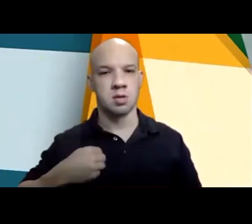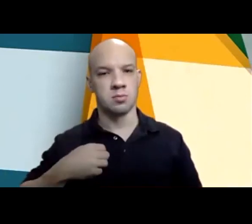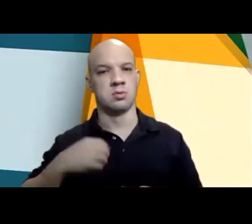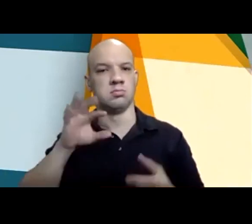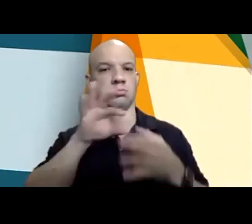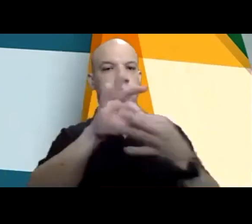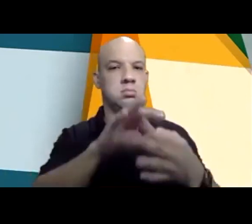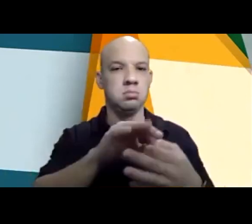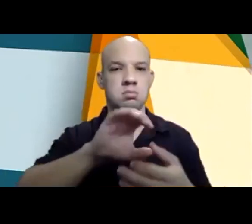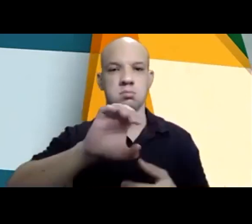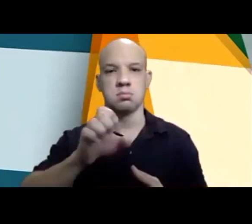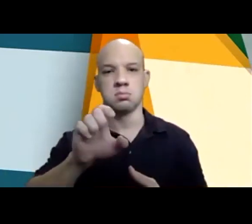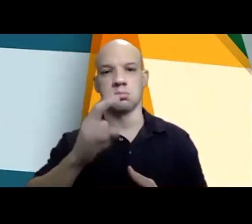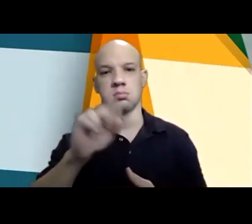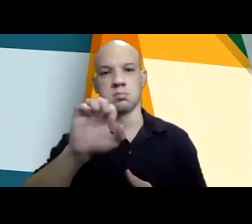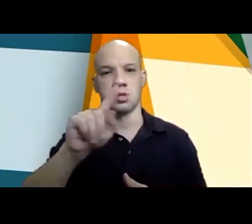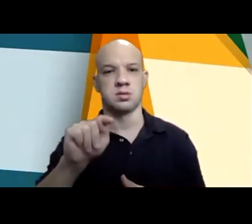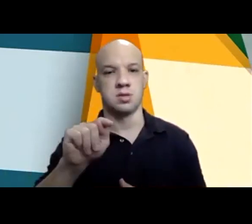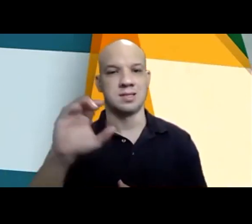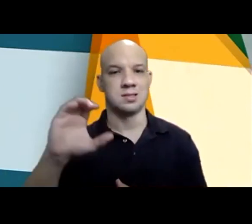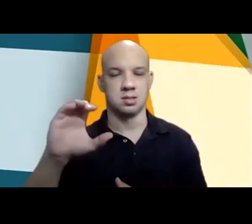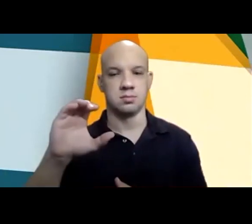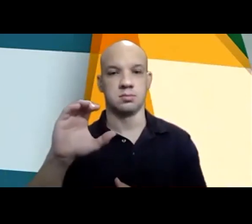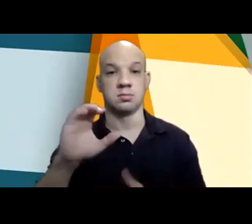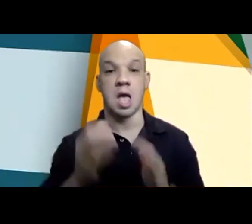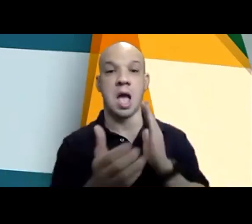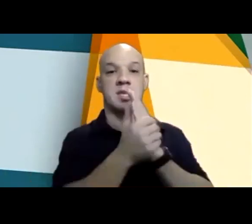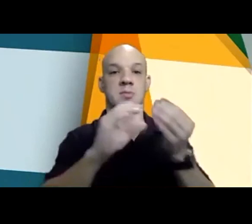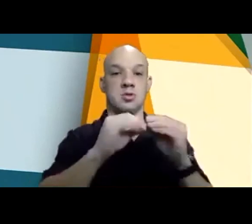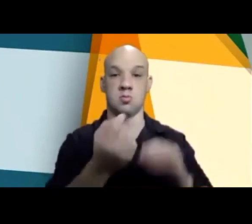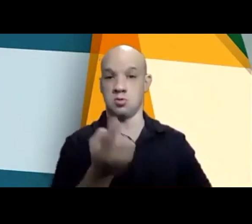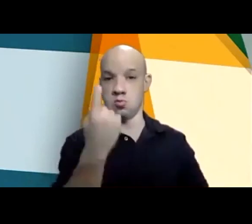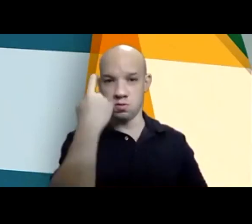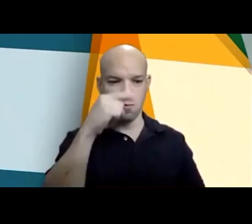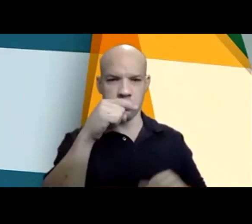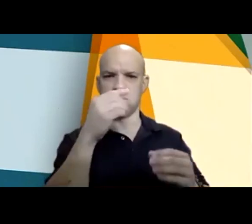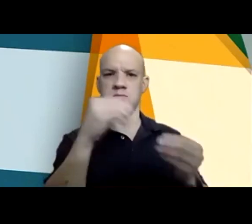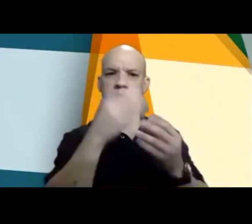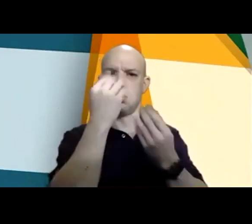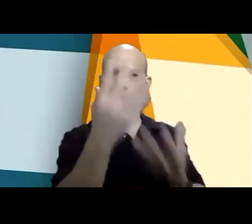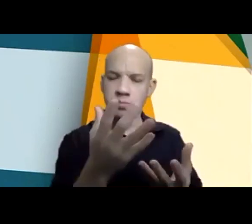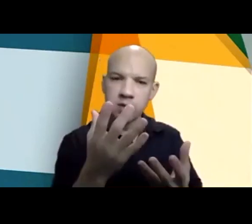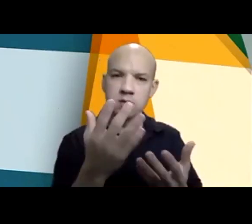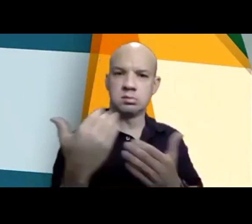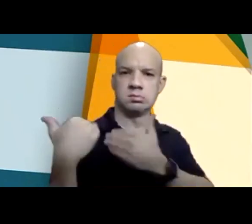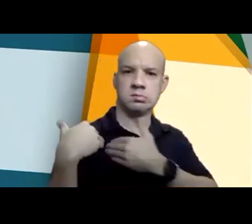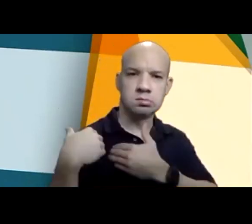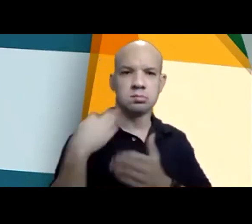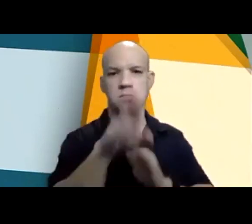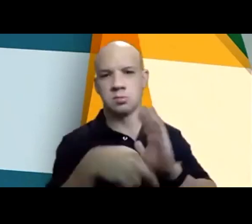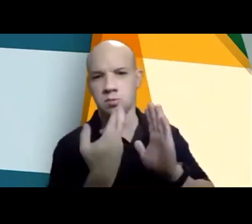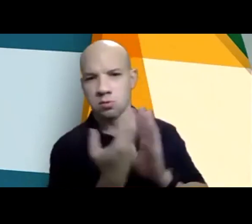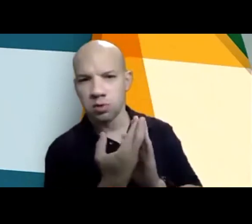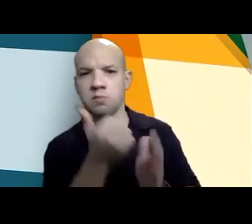refer to attachment number 1 for detailed requirements and roles of each staff